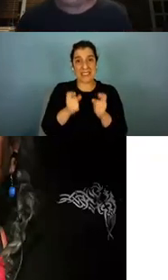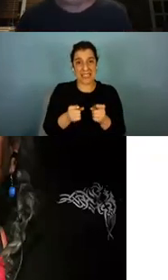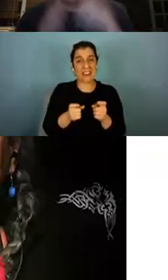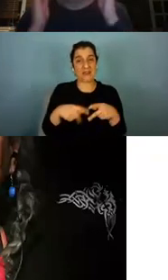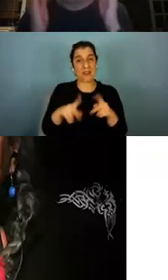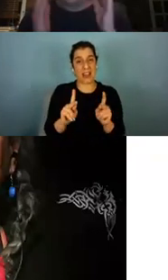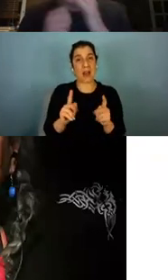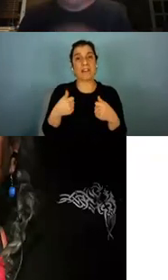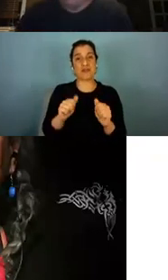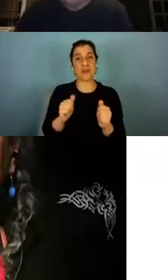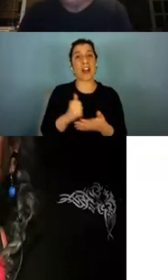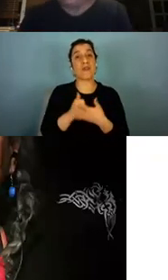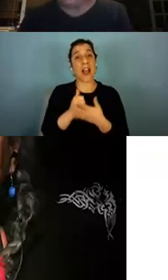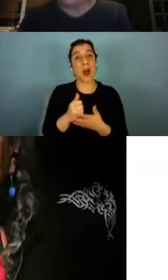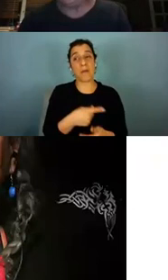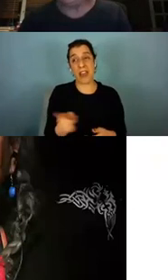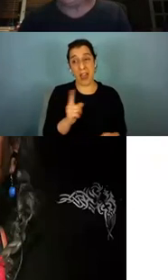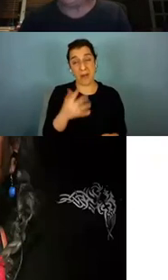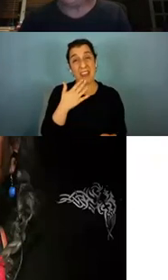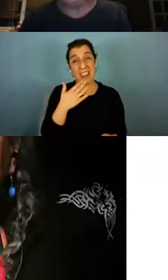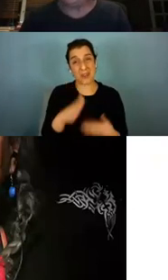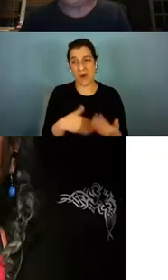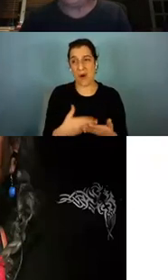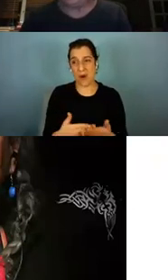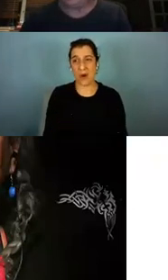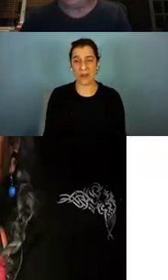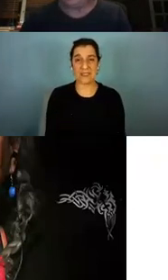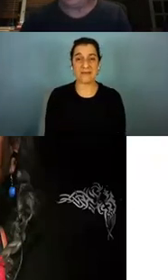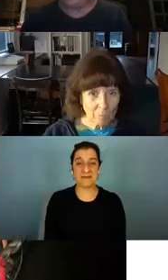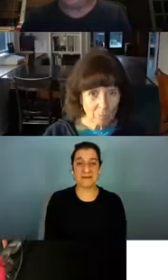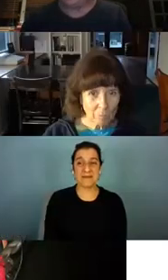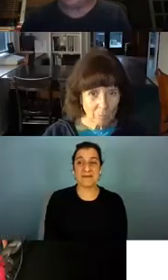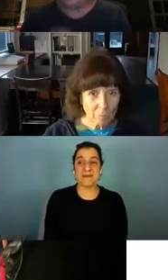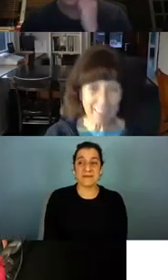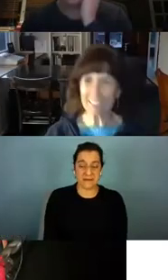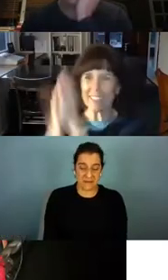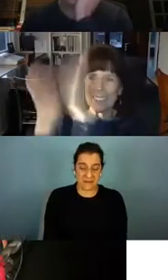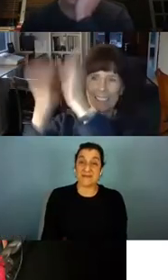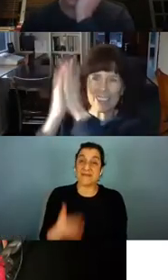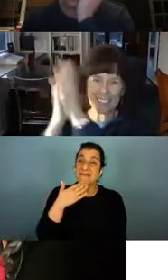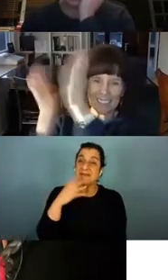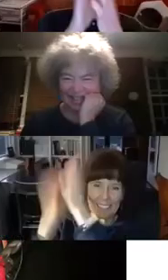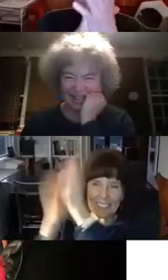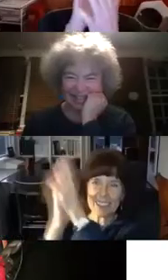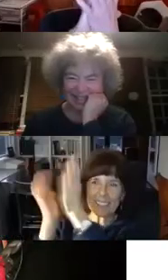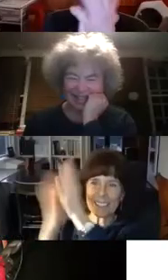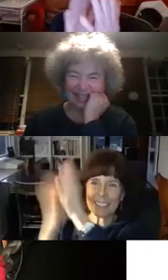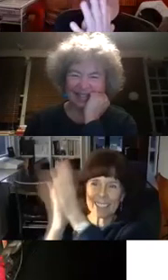uh thank you all thank you donna joe yay yay yay